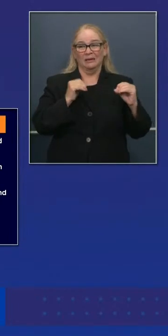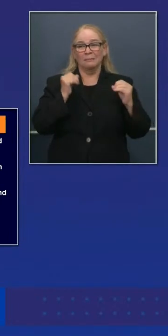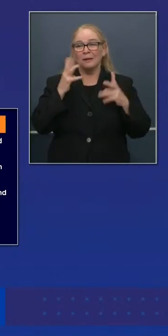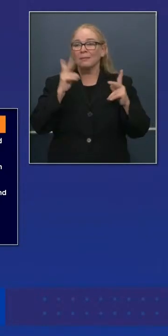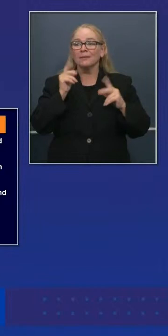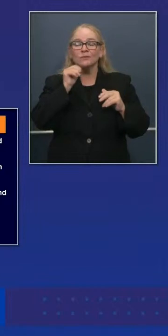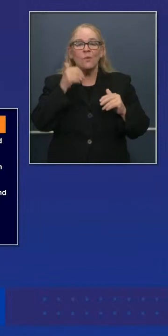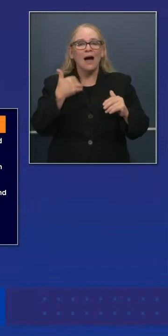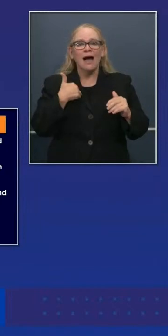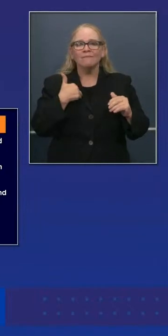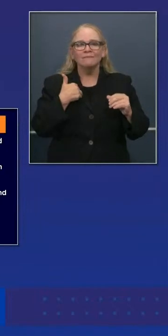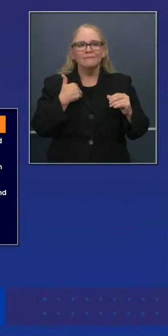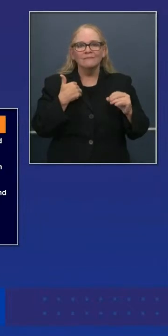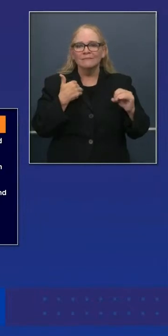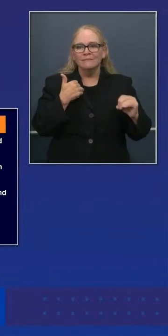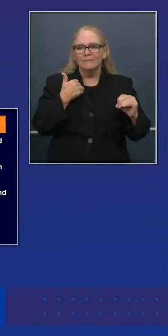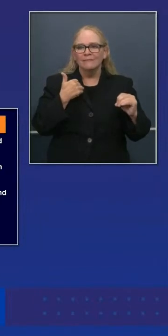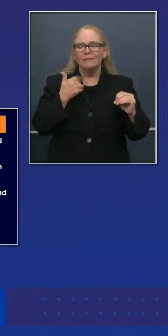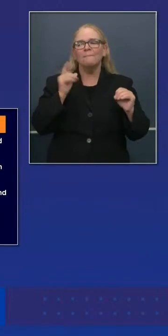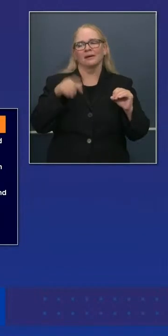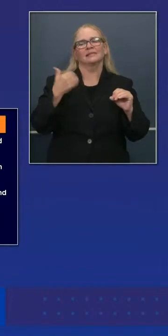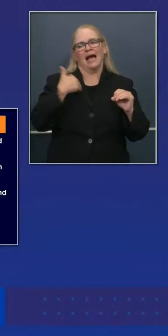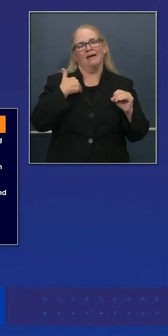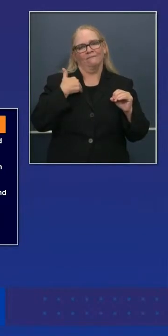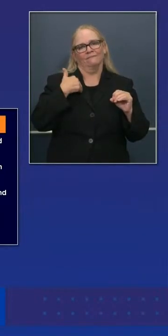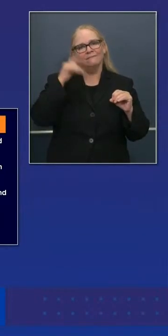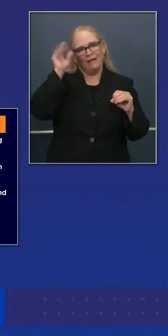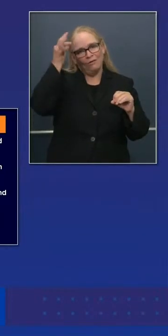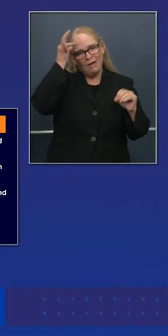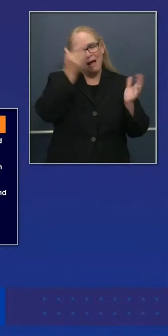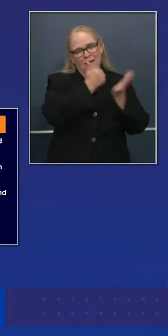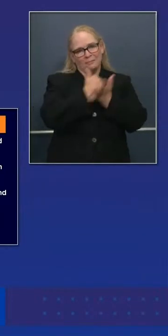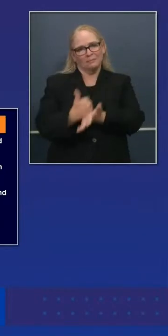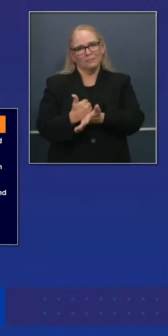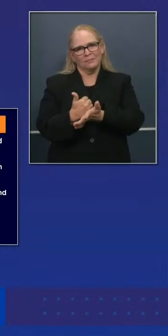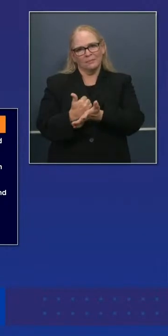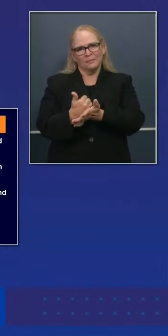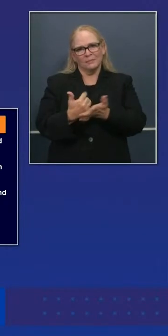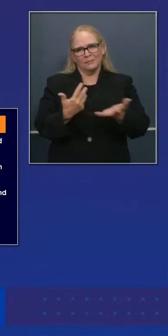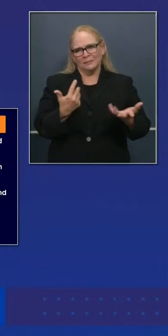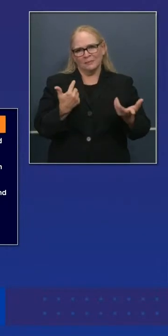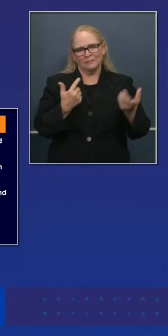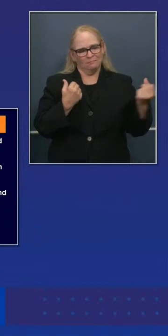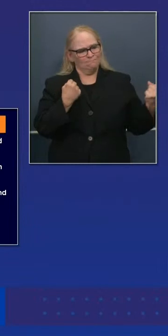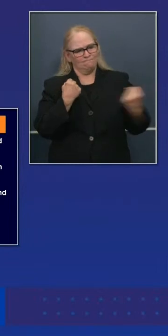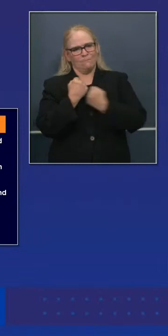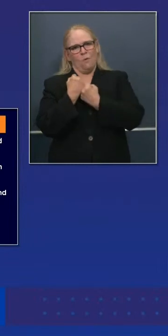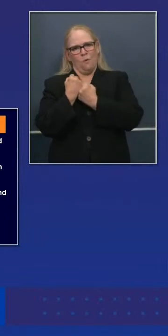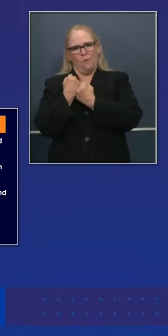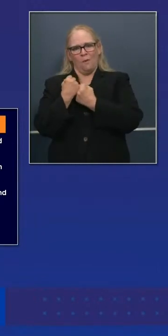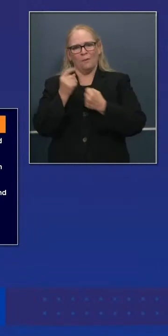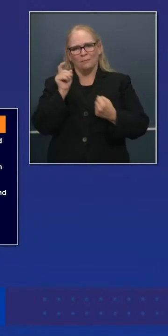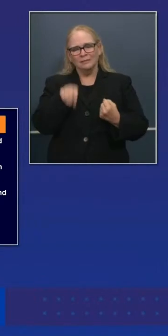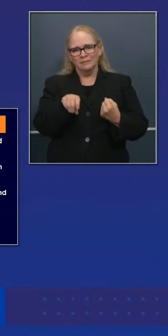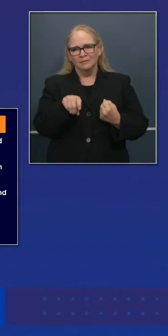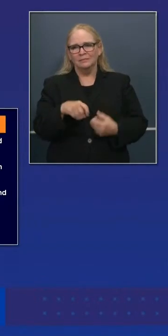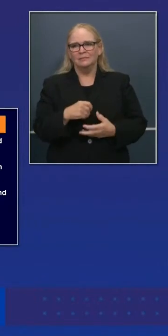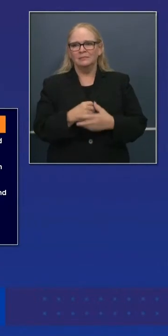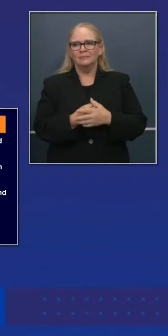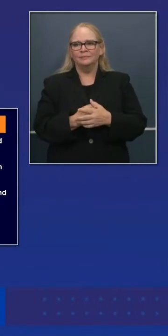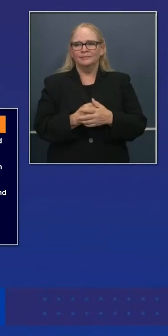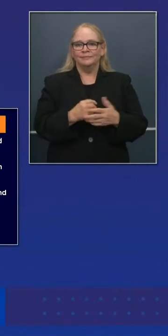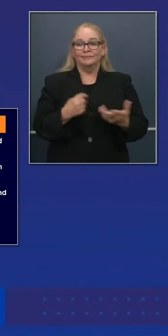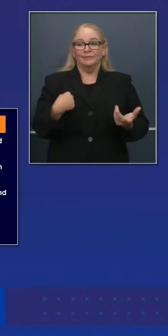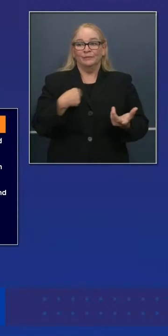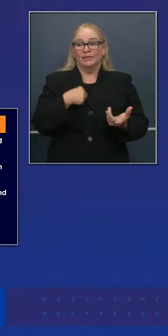going to need the federal government to provide the support on that 25%, or we are at peril of being in a